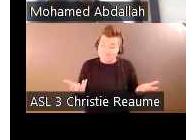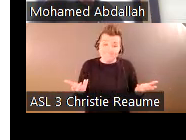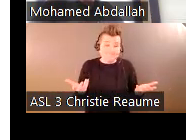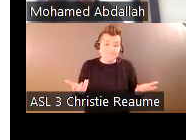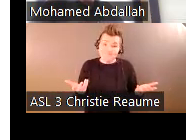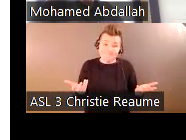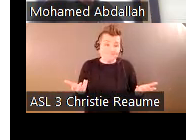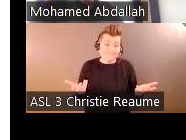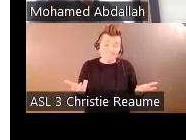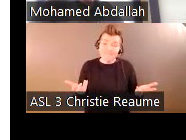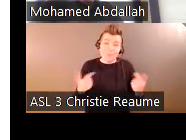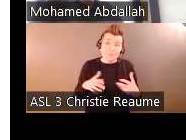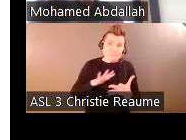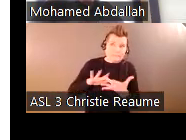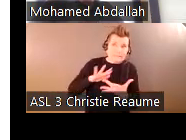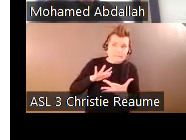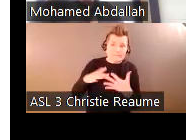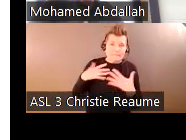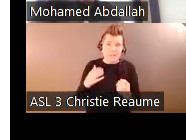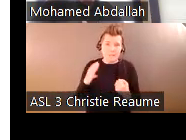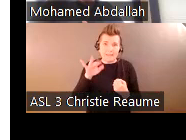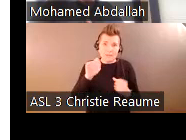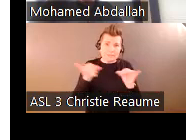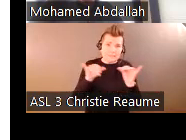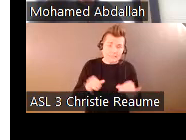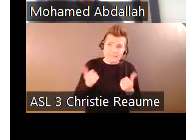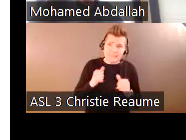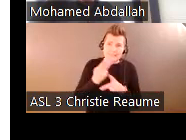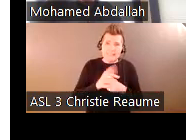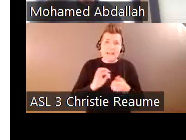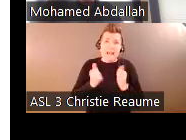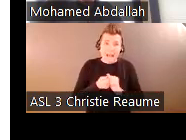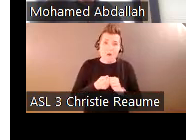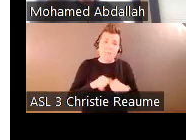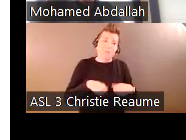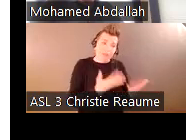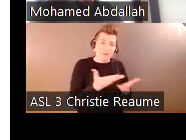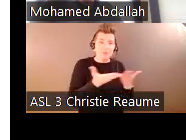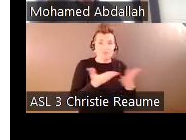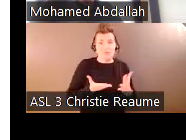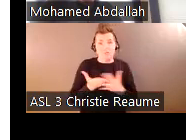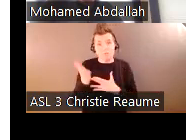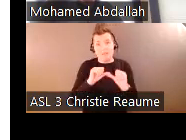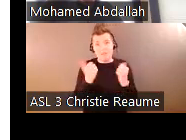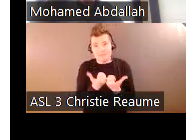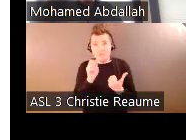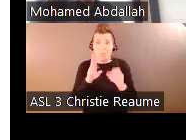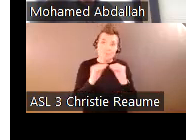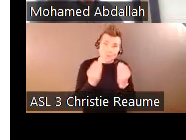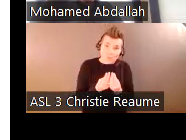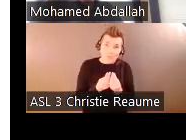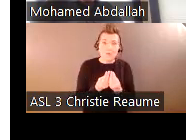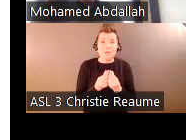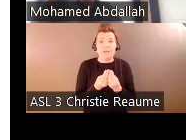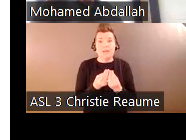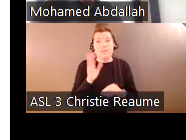work with our healthcare system here in order to see how can we provide that service through the agency or the organization versus working with a